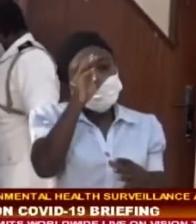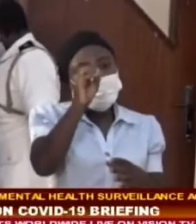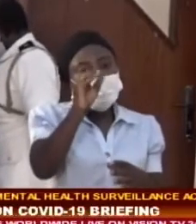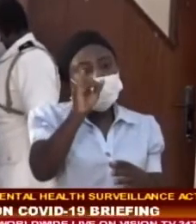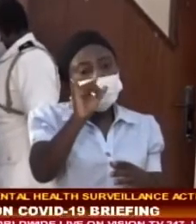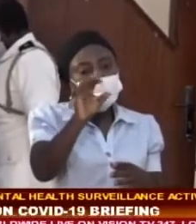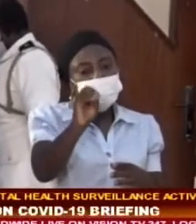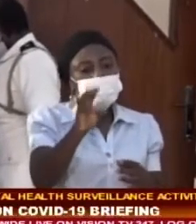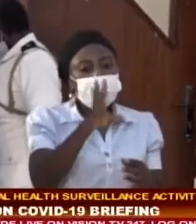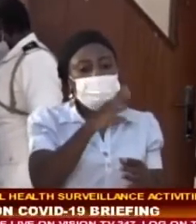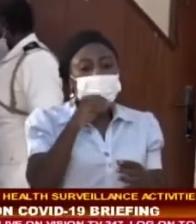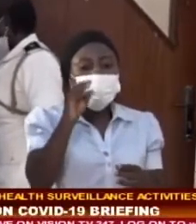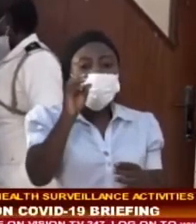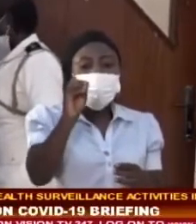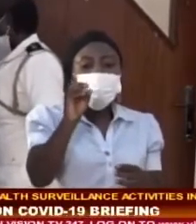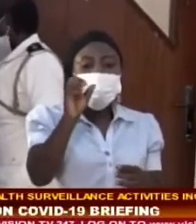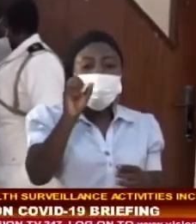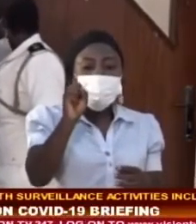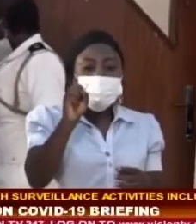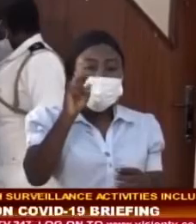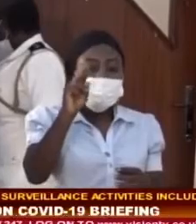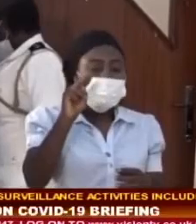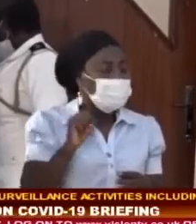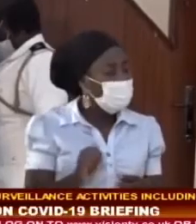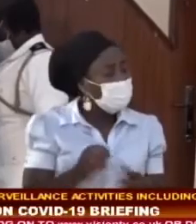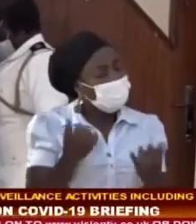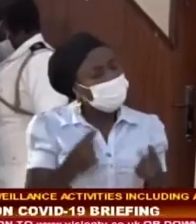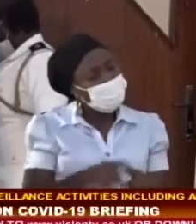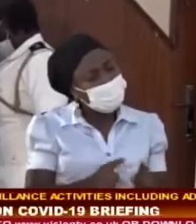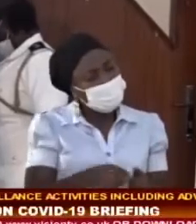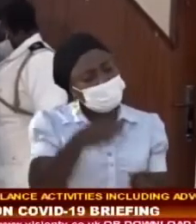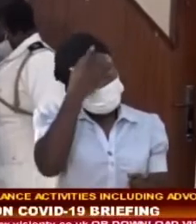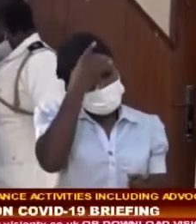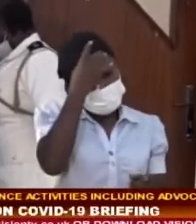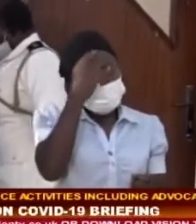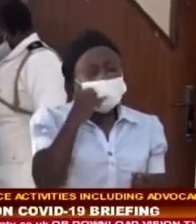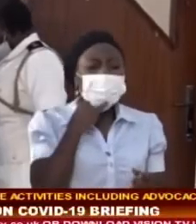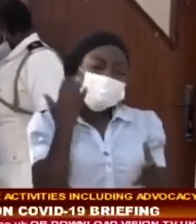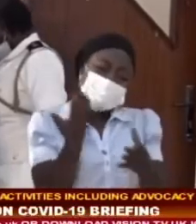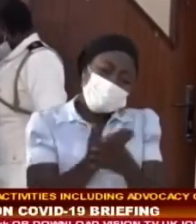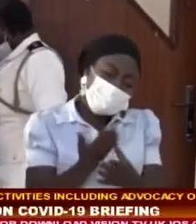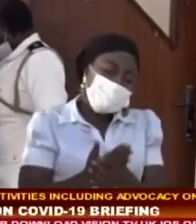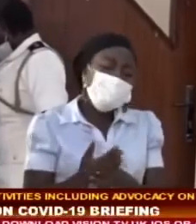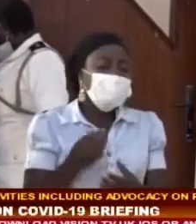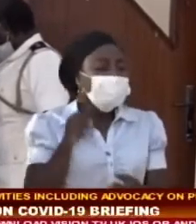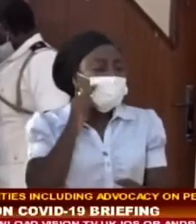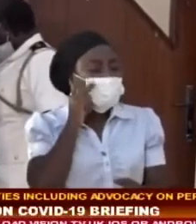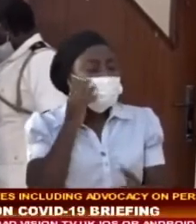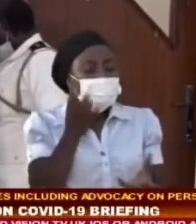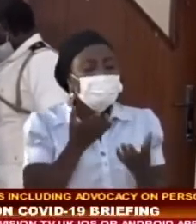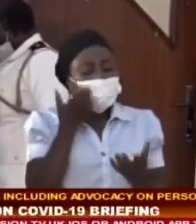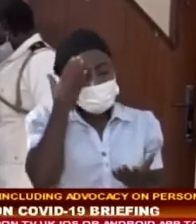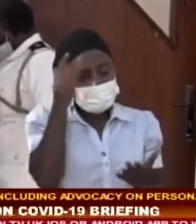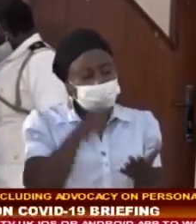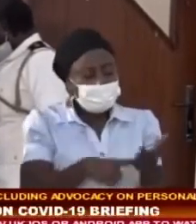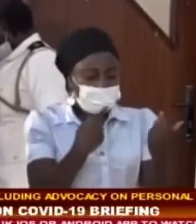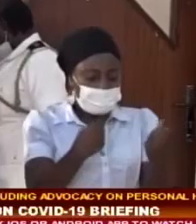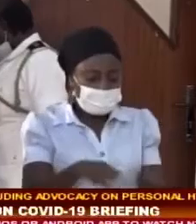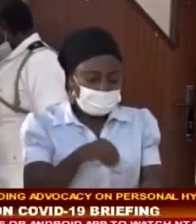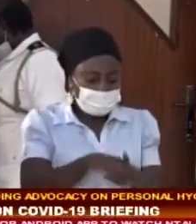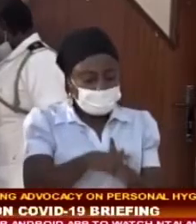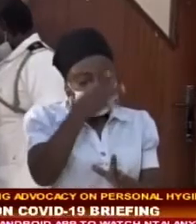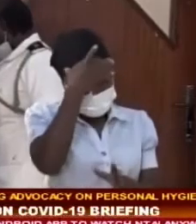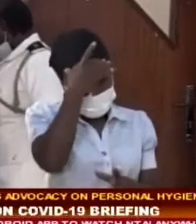and Edo. But Kano is quite worrisome. So Nigerians want to know precisely what is happening in